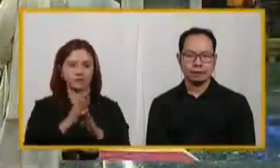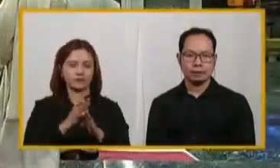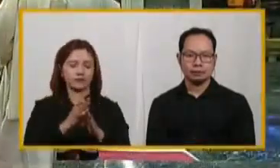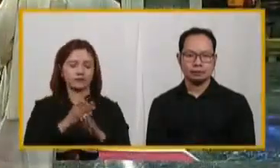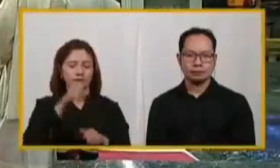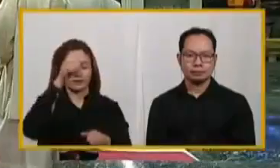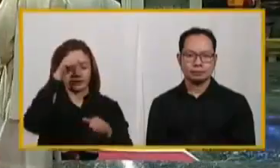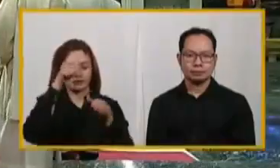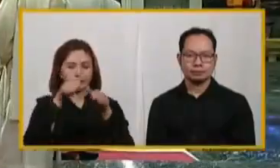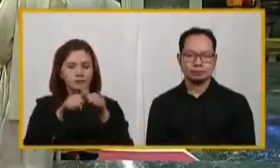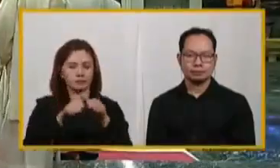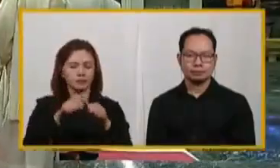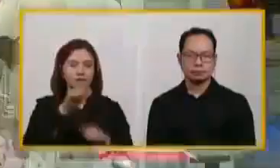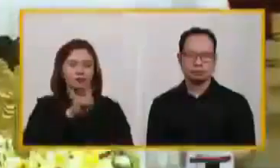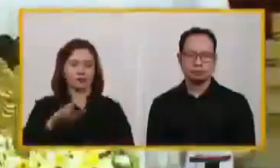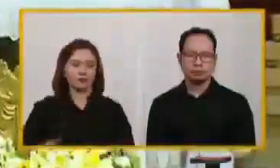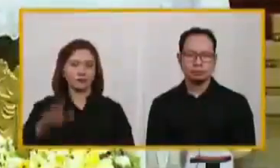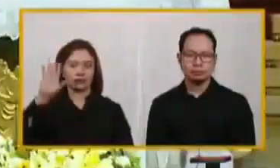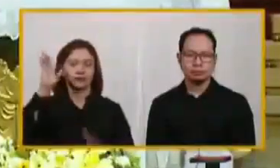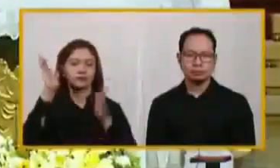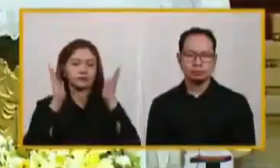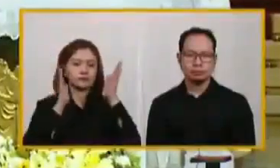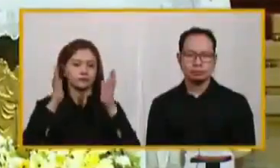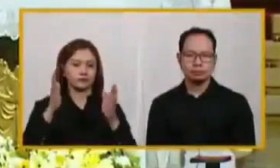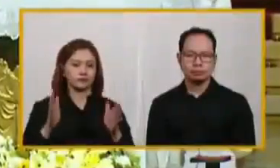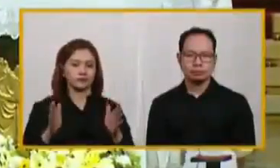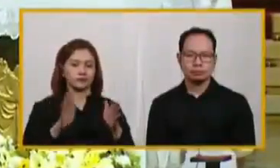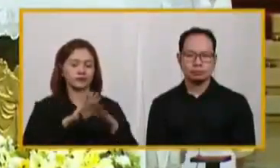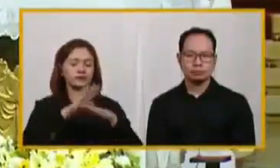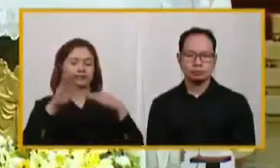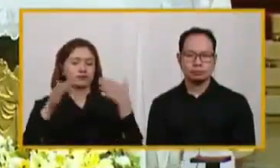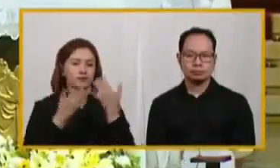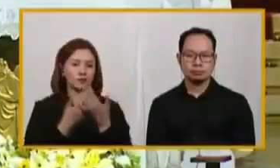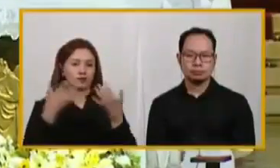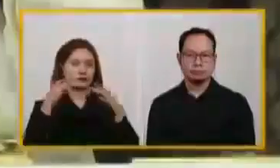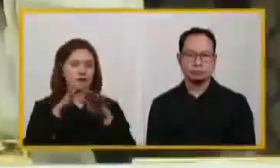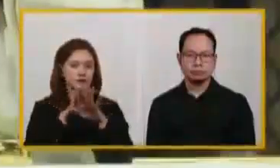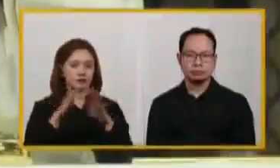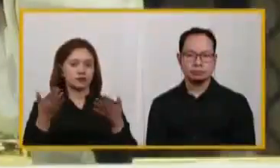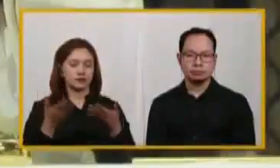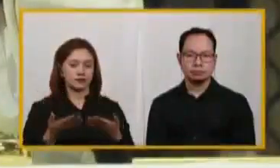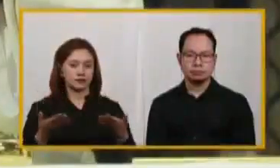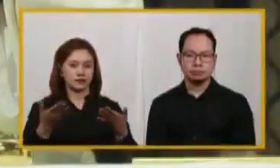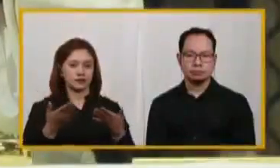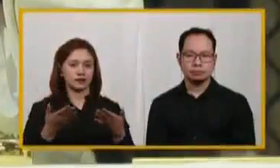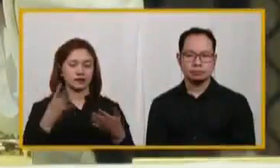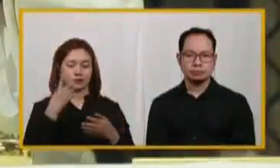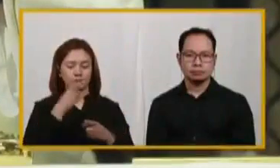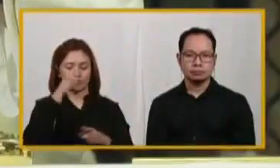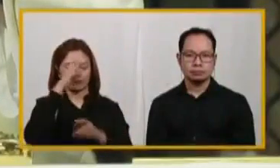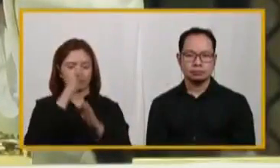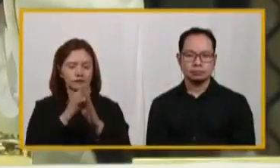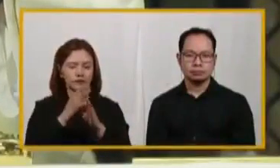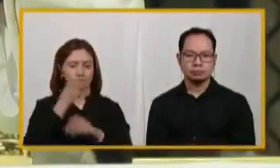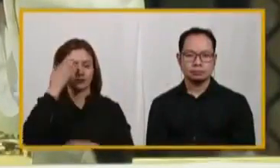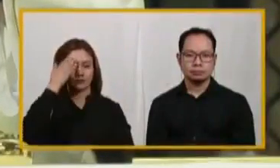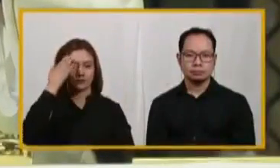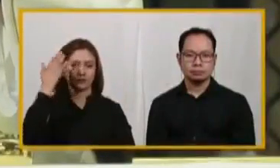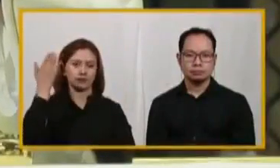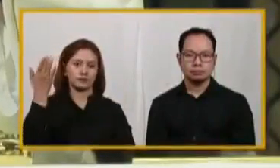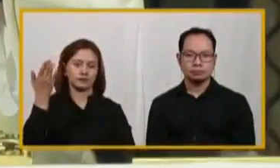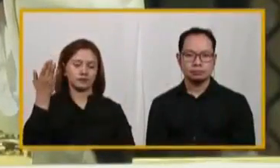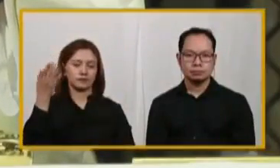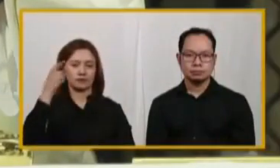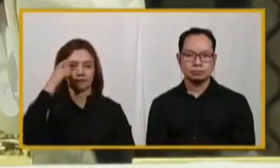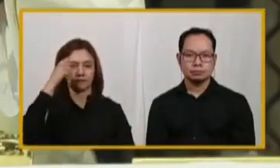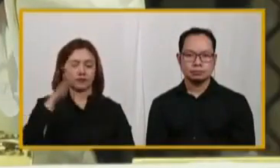Remember, Lord, your servants and all gathered here whose faith and devotion are known to you. For